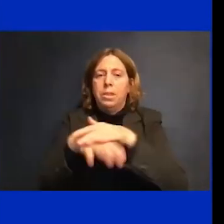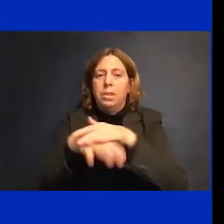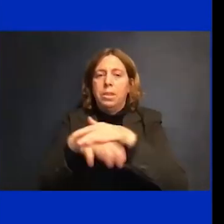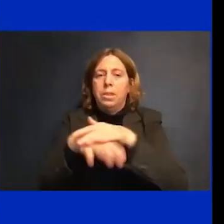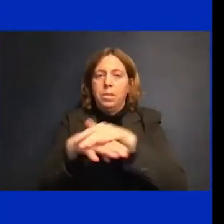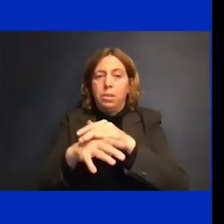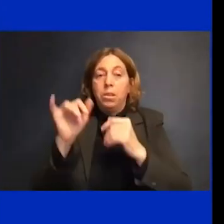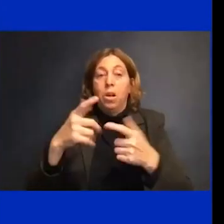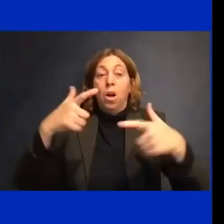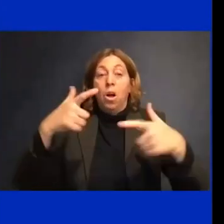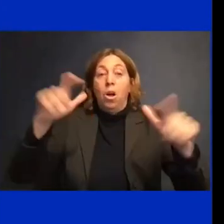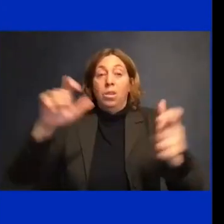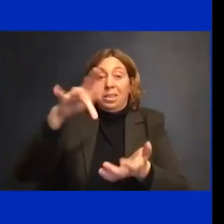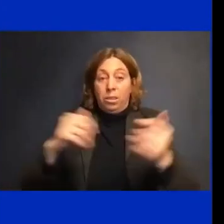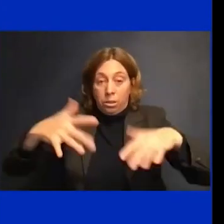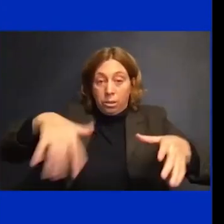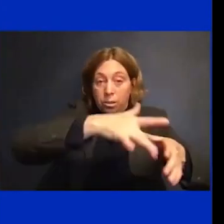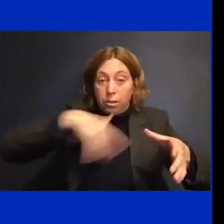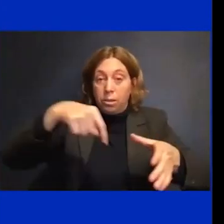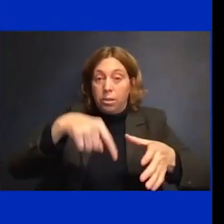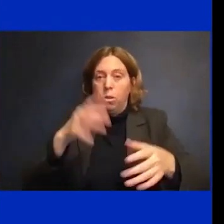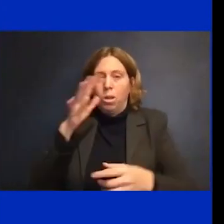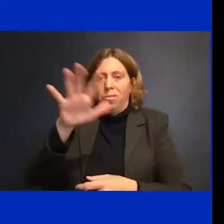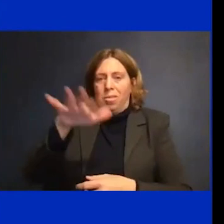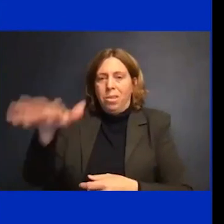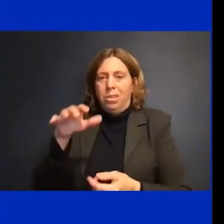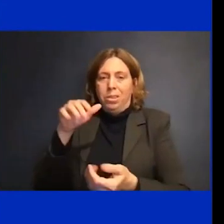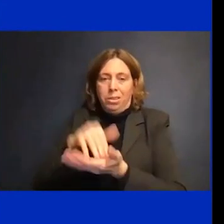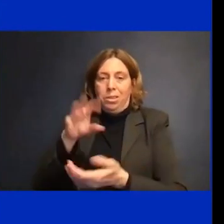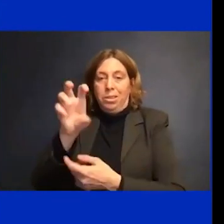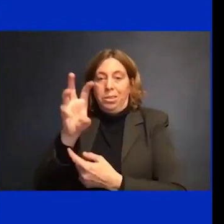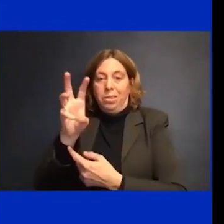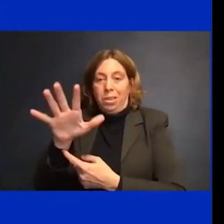Larger central atrium, and finally, approximately